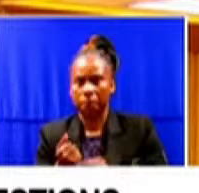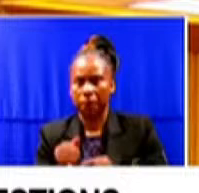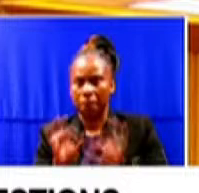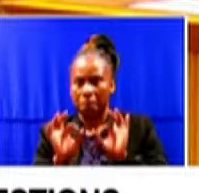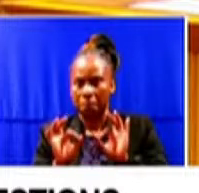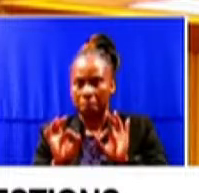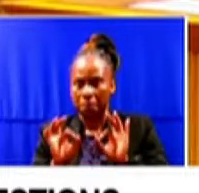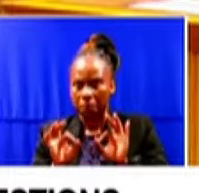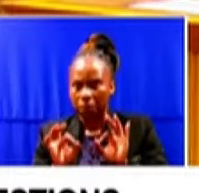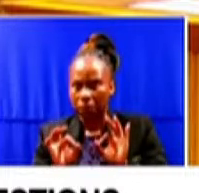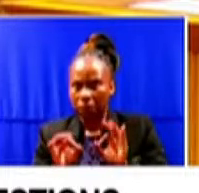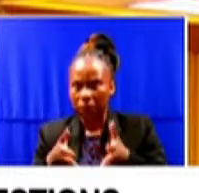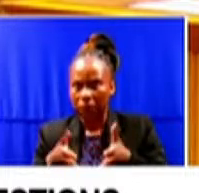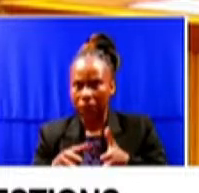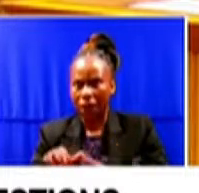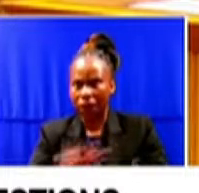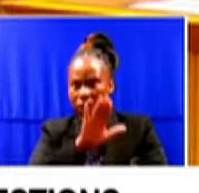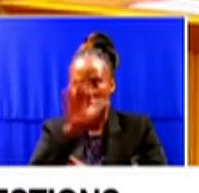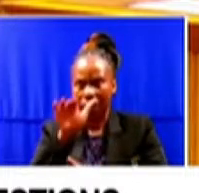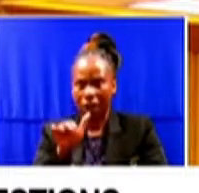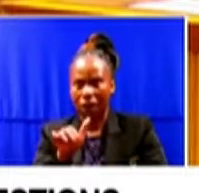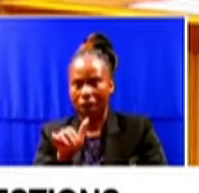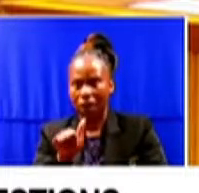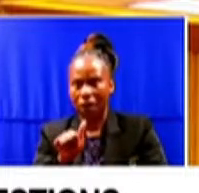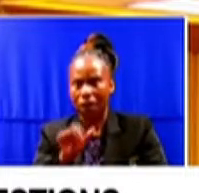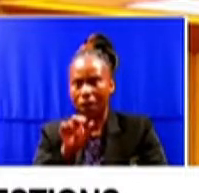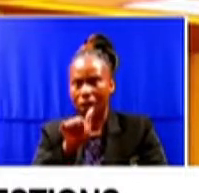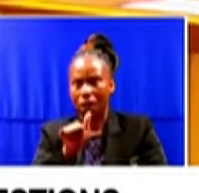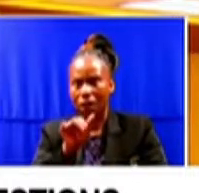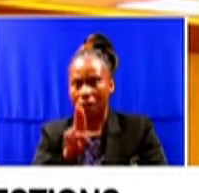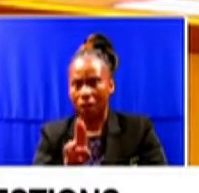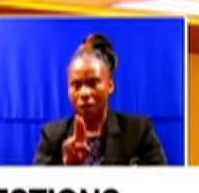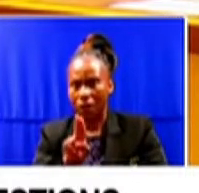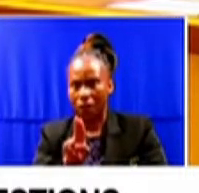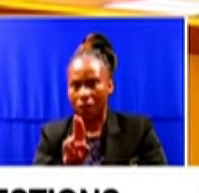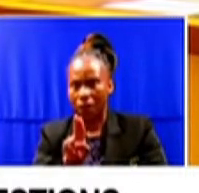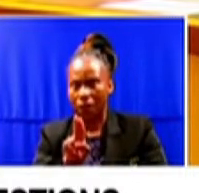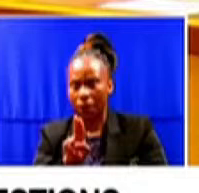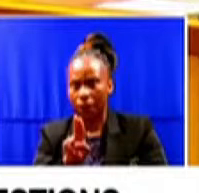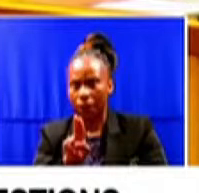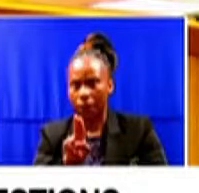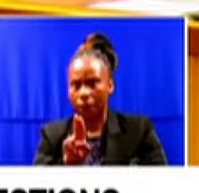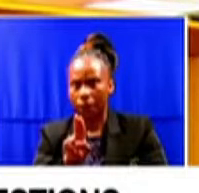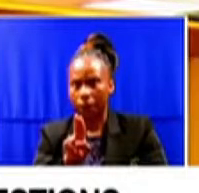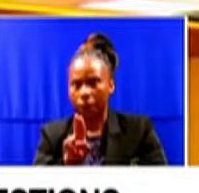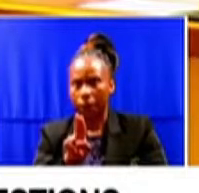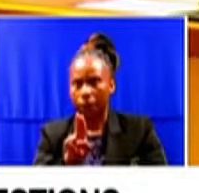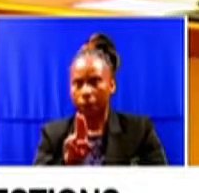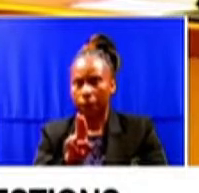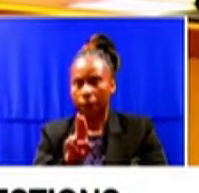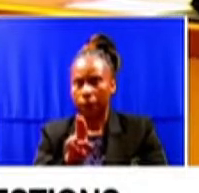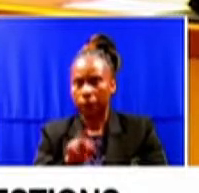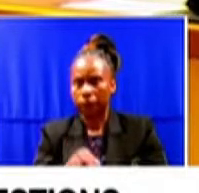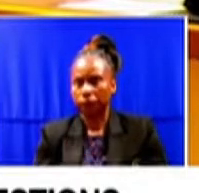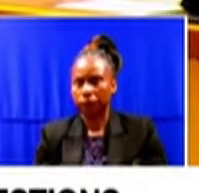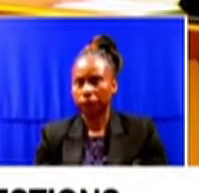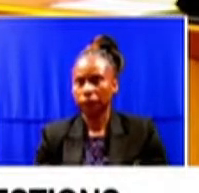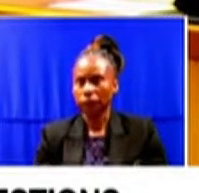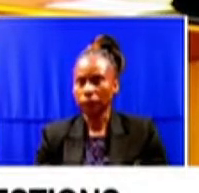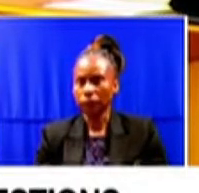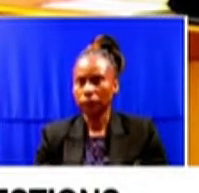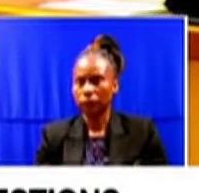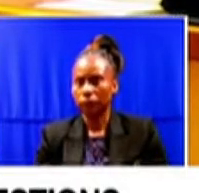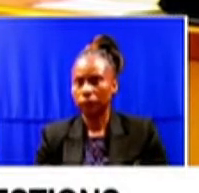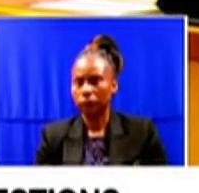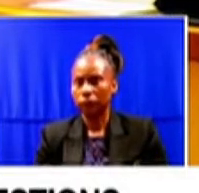Africa, the AU established the Africa Standby Force, purportedly with the ability to be deployed rapidly to crisis-ridden areas